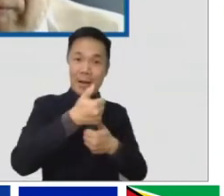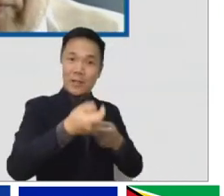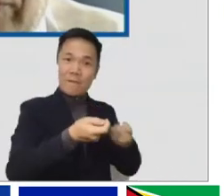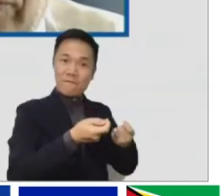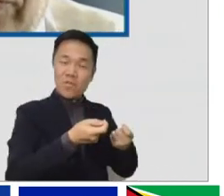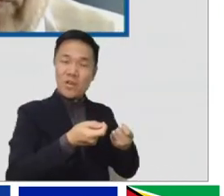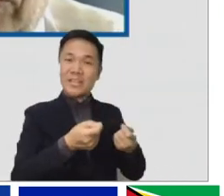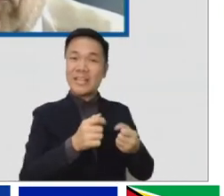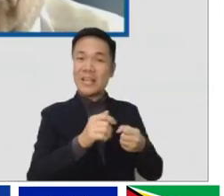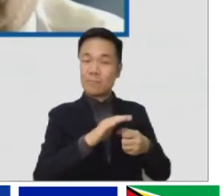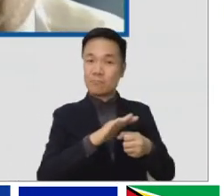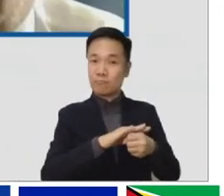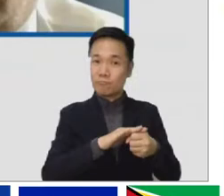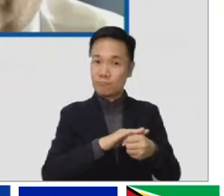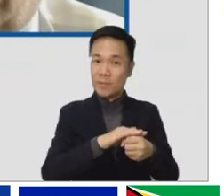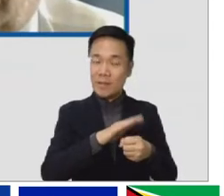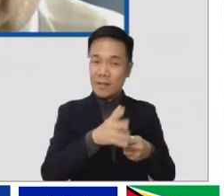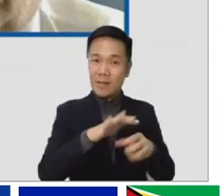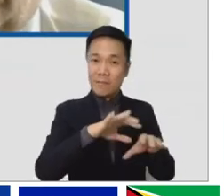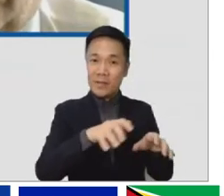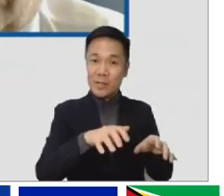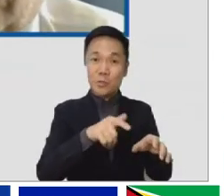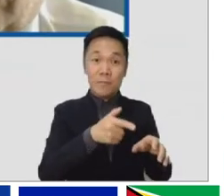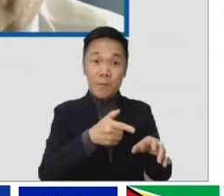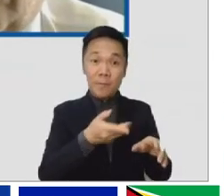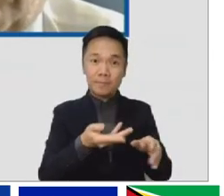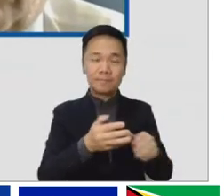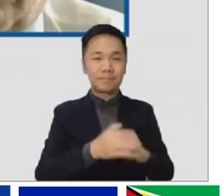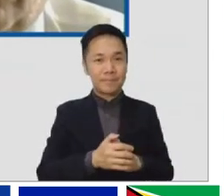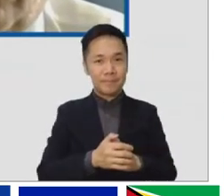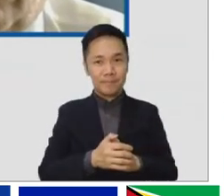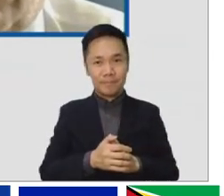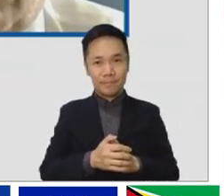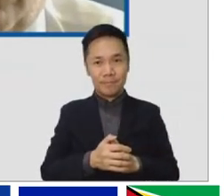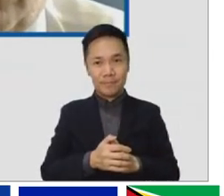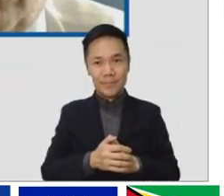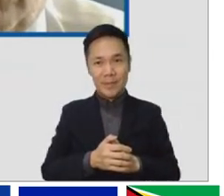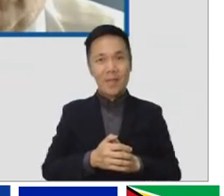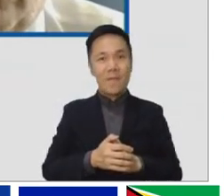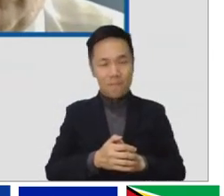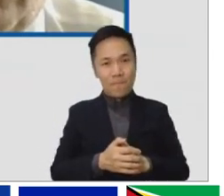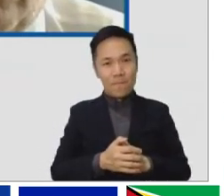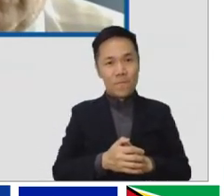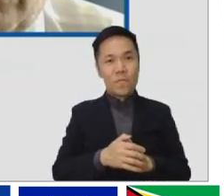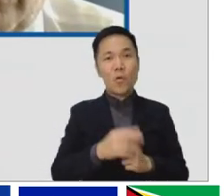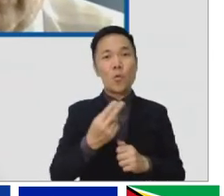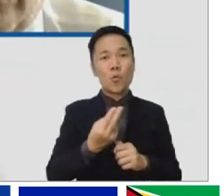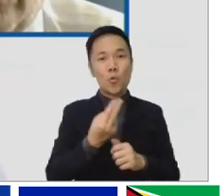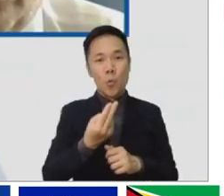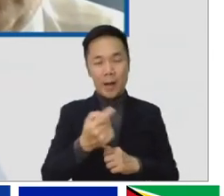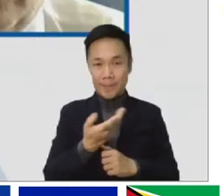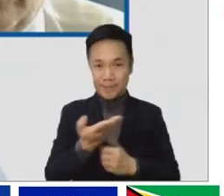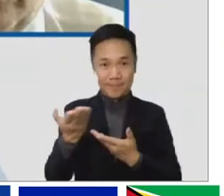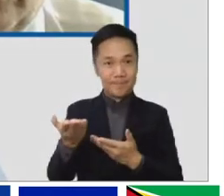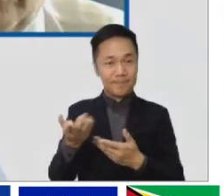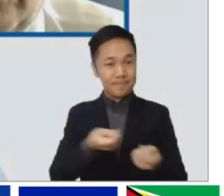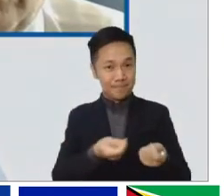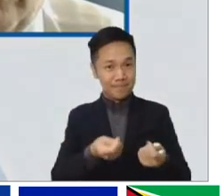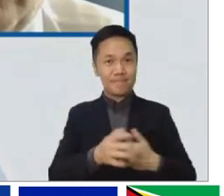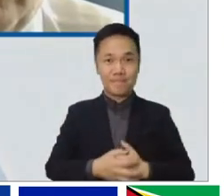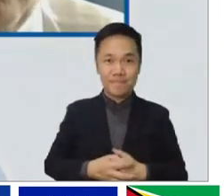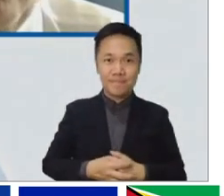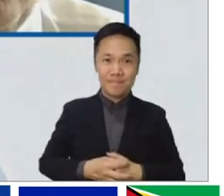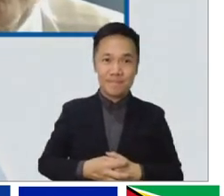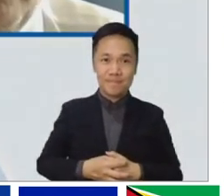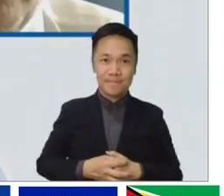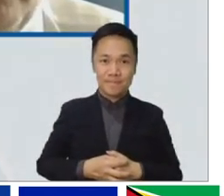of the Republic of Uruguay. Sergio has a master's in